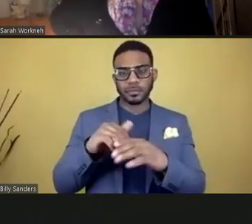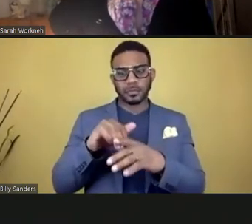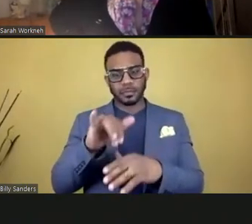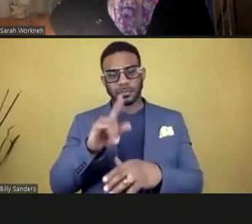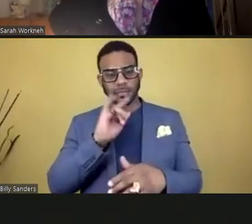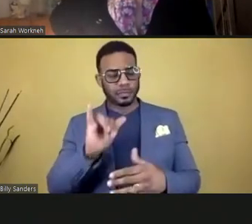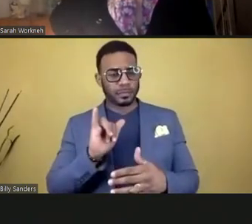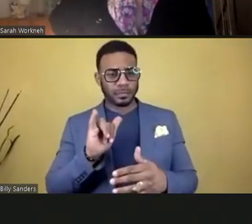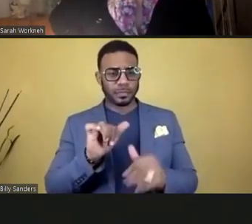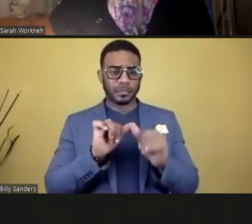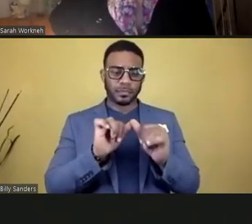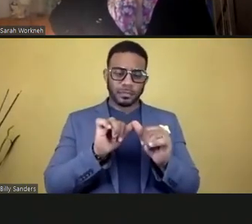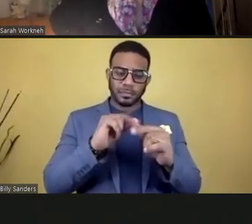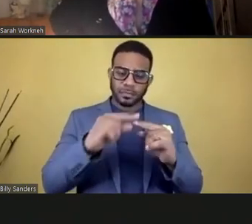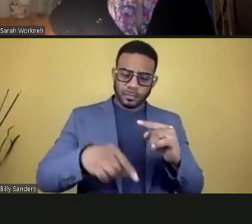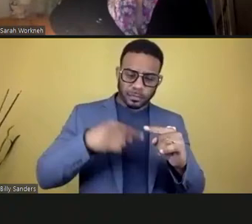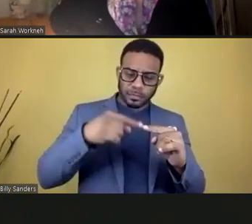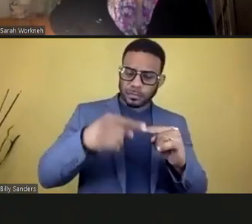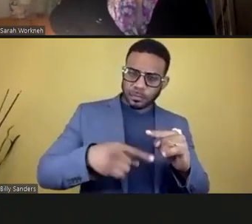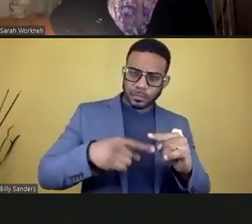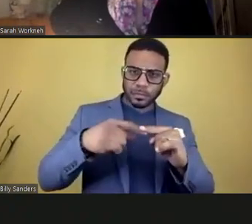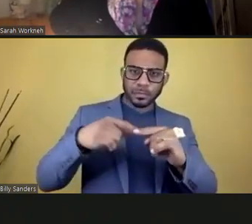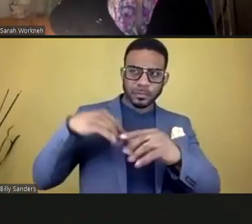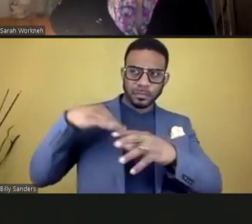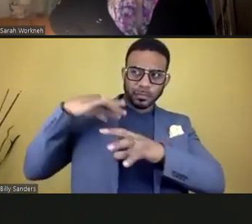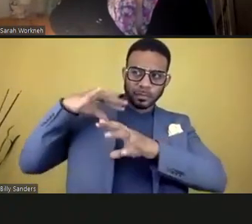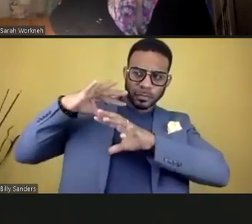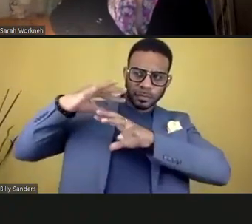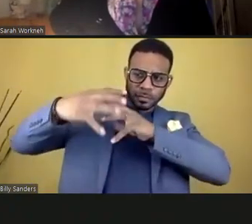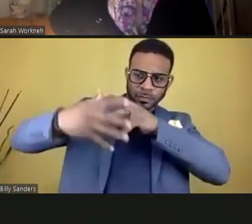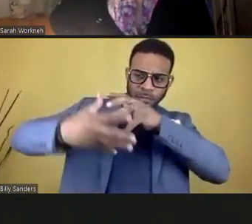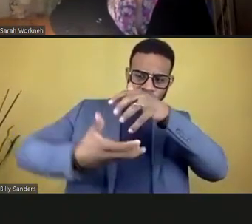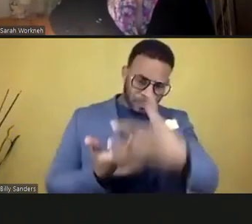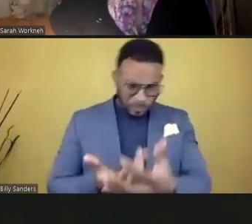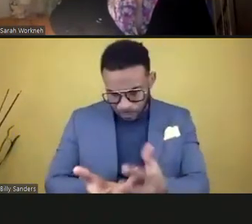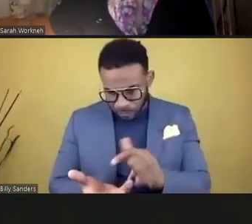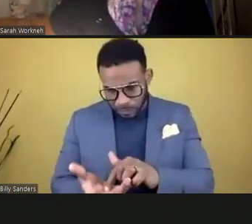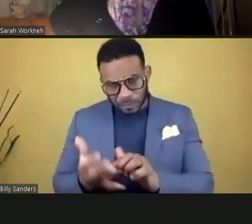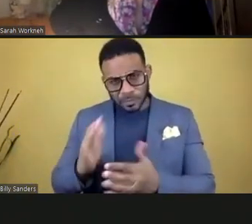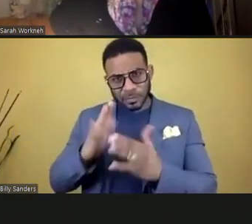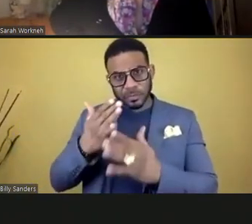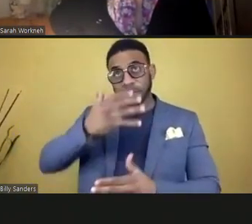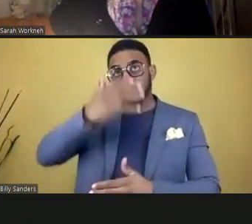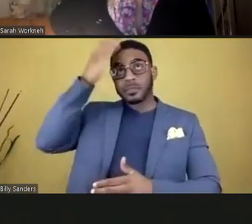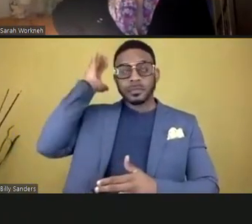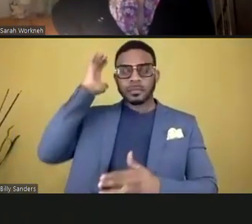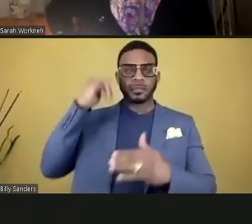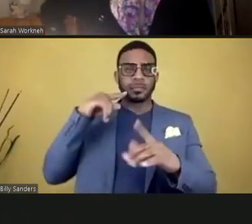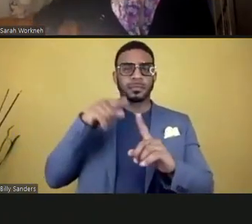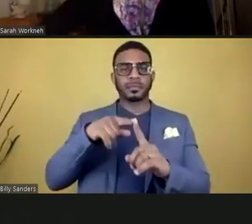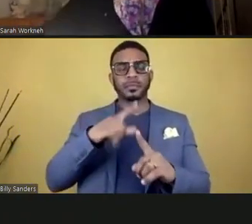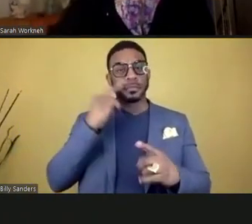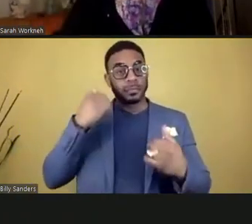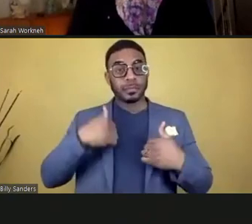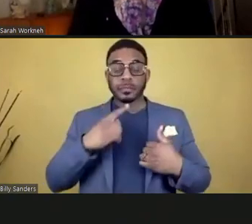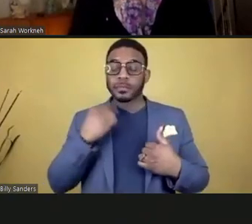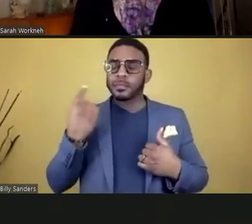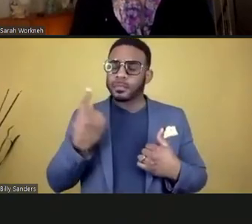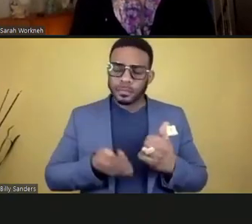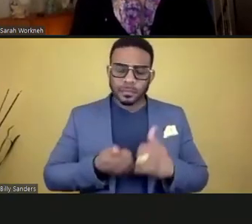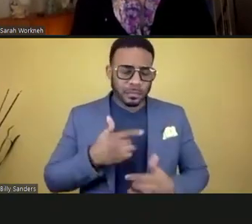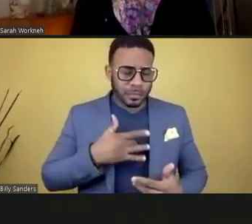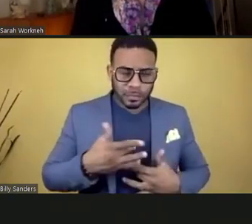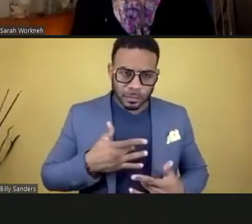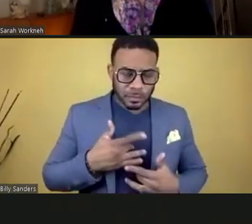like this continual snowball that can seem overwhelming to the extent, for me, I'm always most